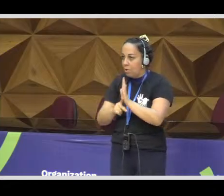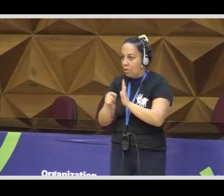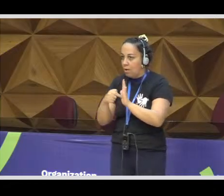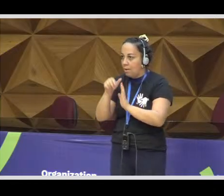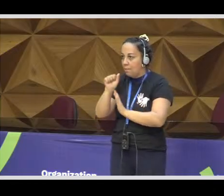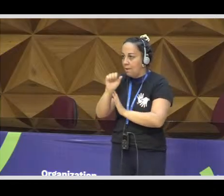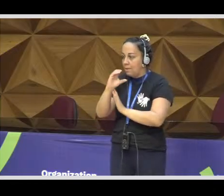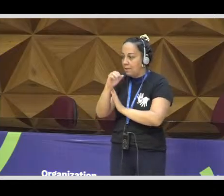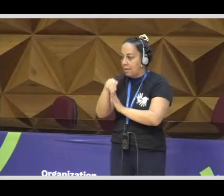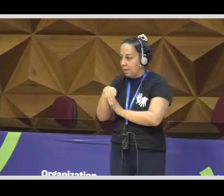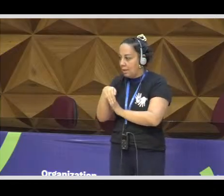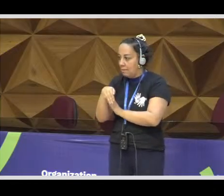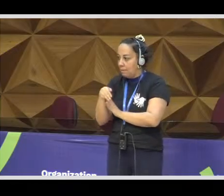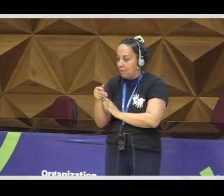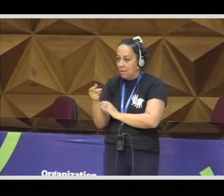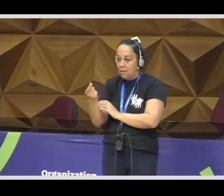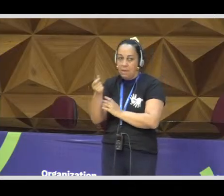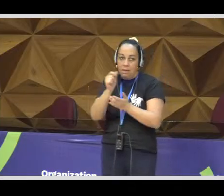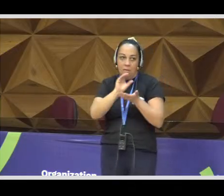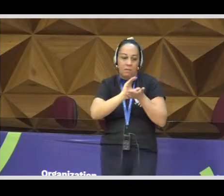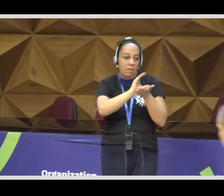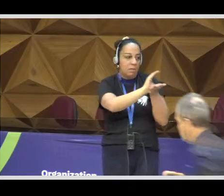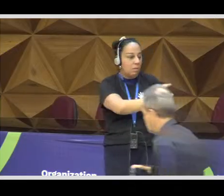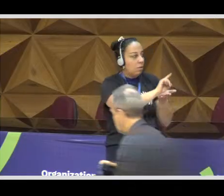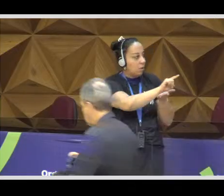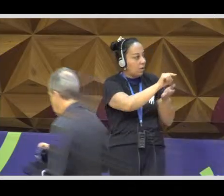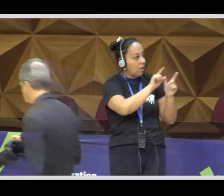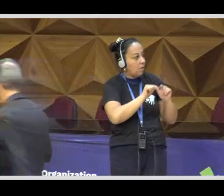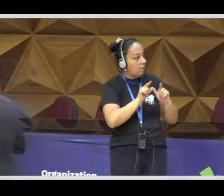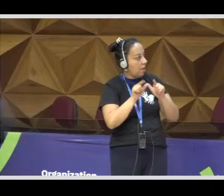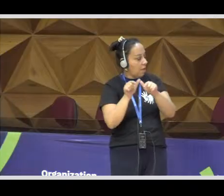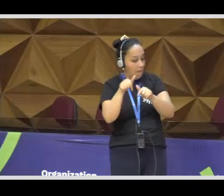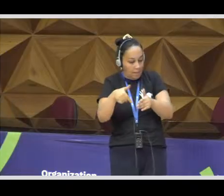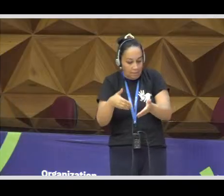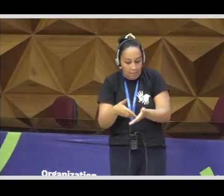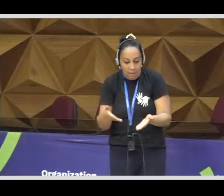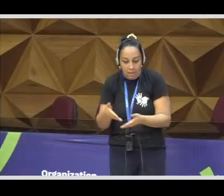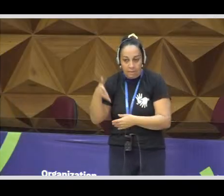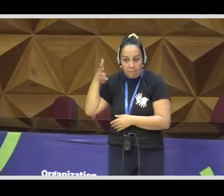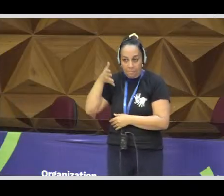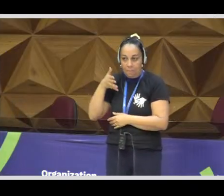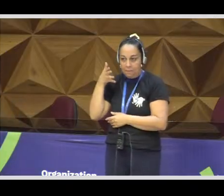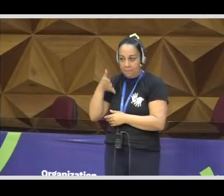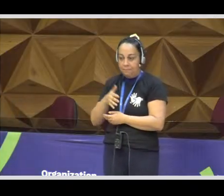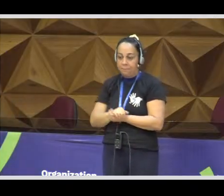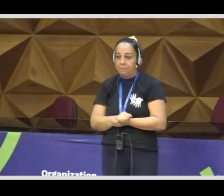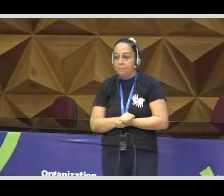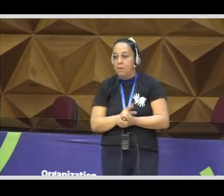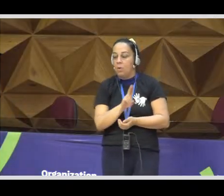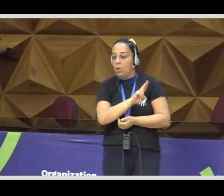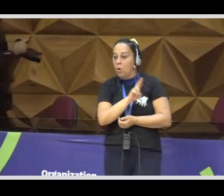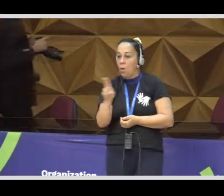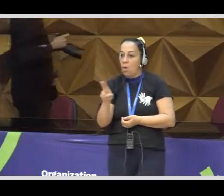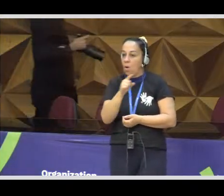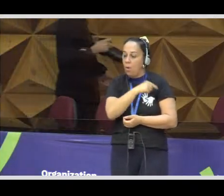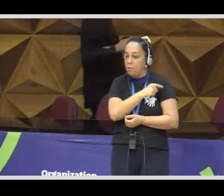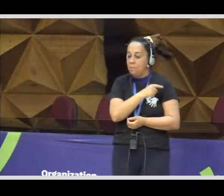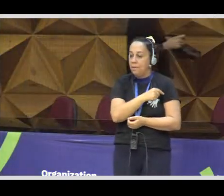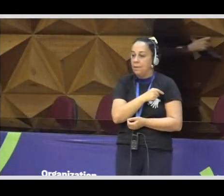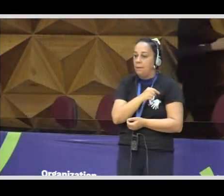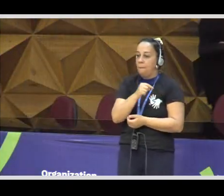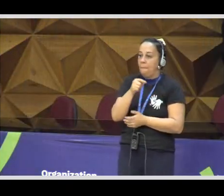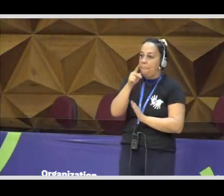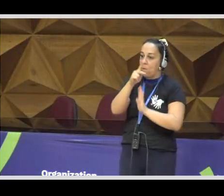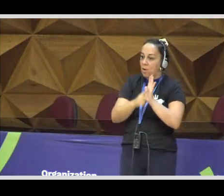travel to the conference here. So the project is called Viajero. I'm not sure if that is in Portuguese, but anyway, in Spanish it